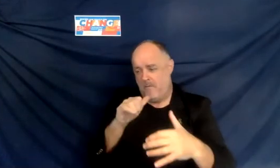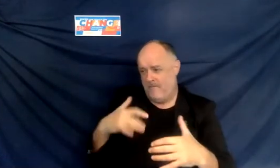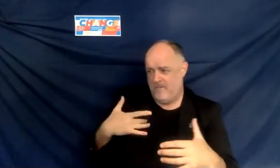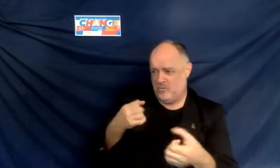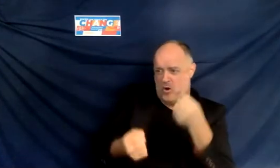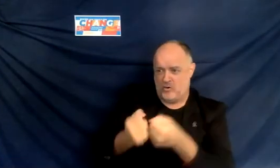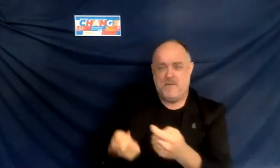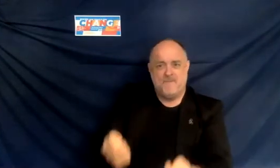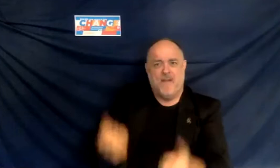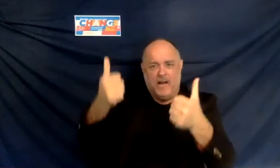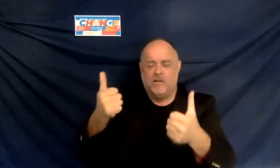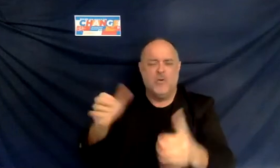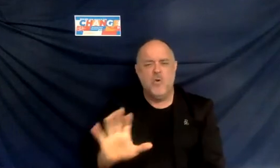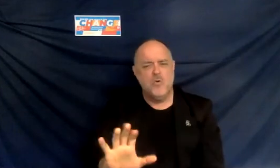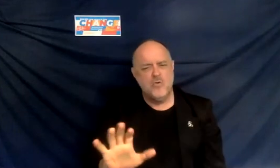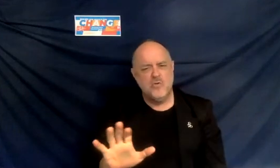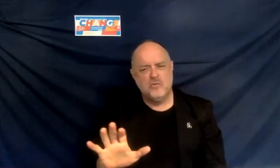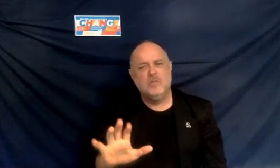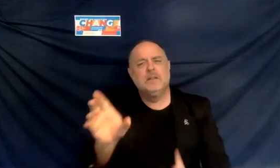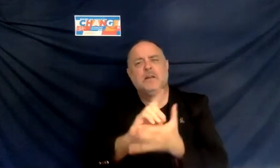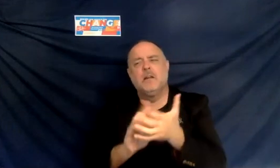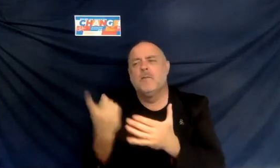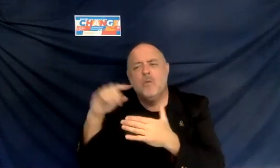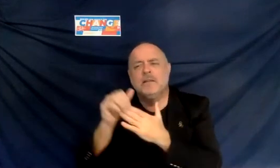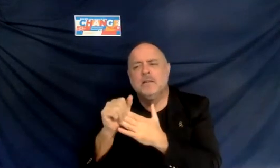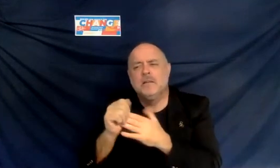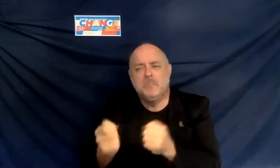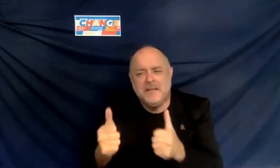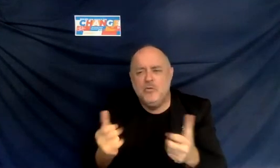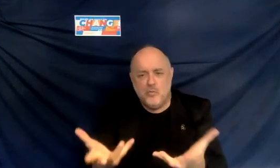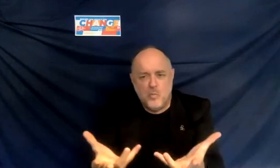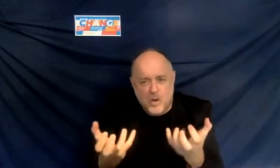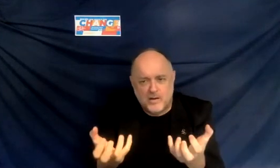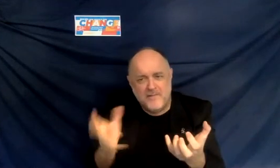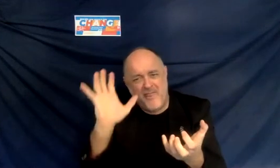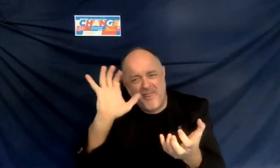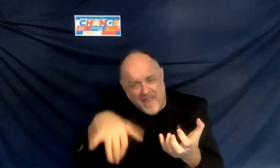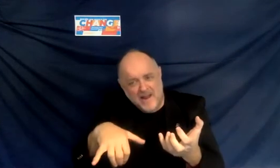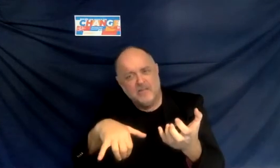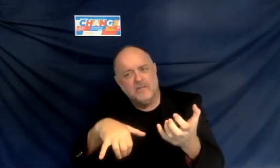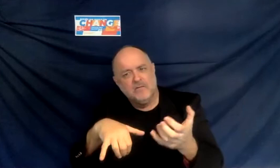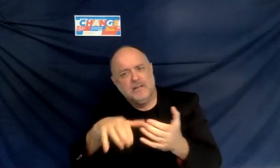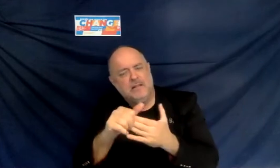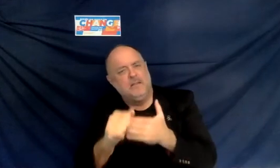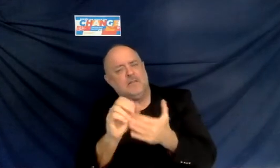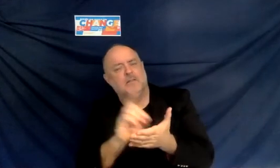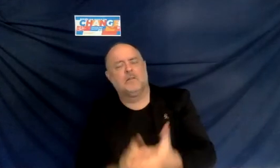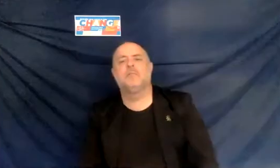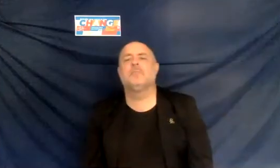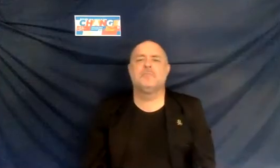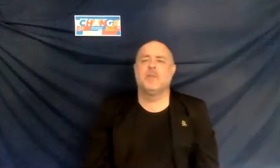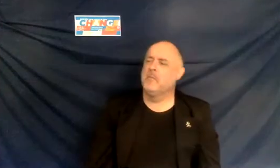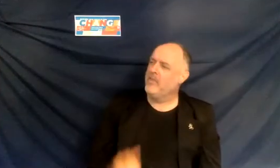should be traveling really fast. Again, it's not designing for the speed that you want. But looking at it, again, from that entire